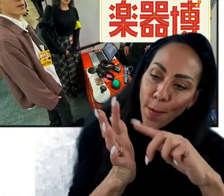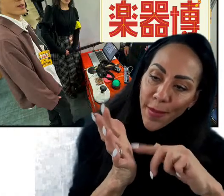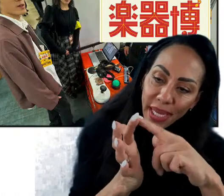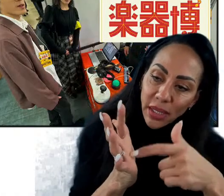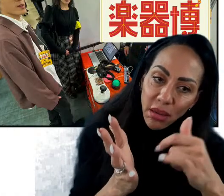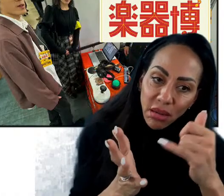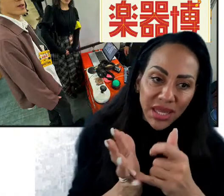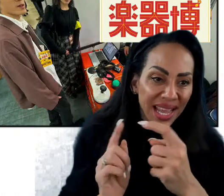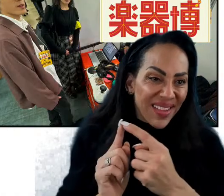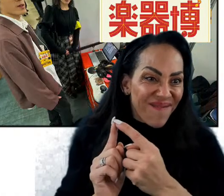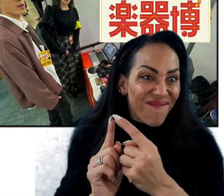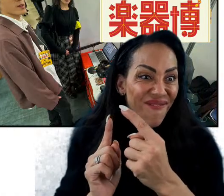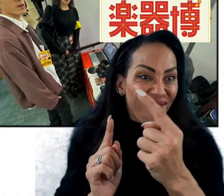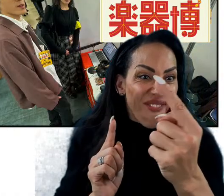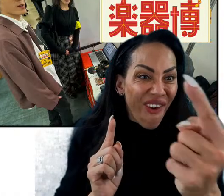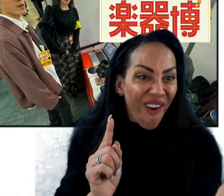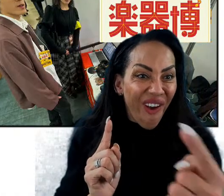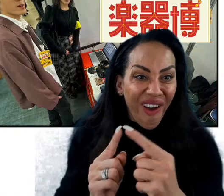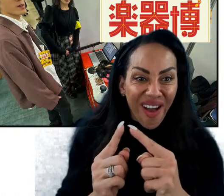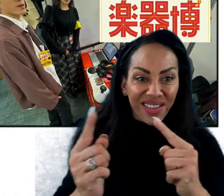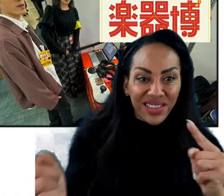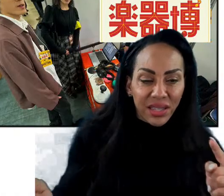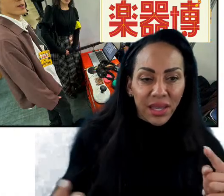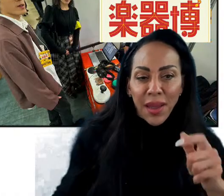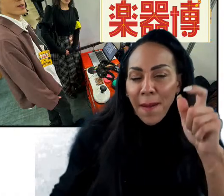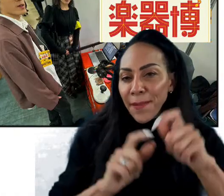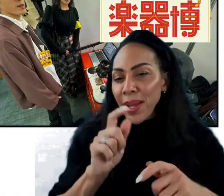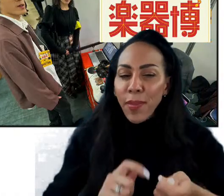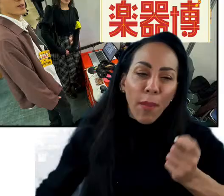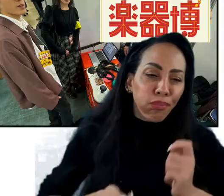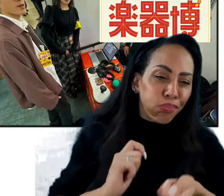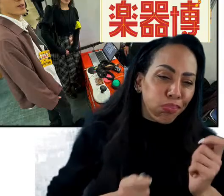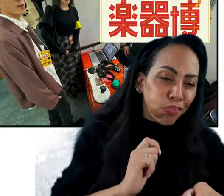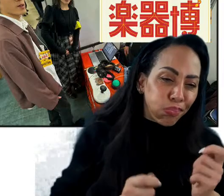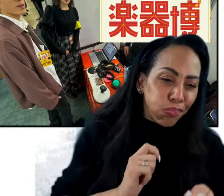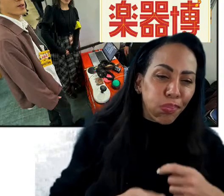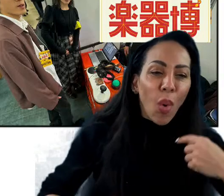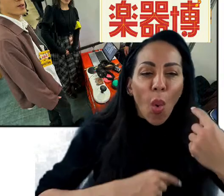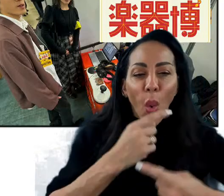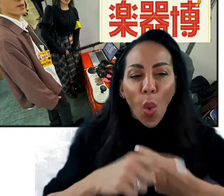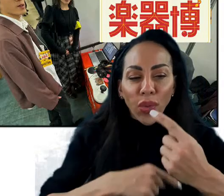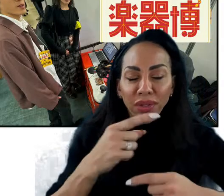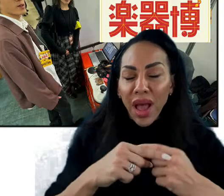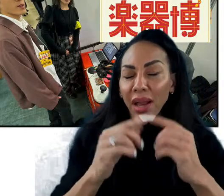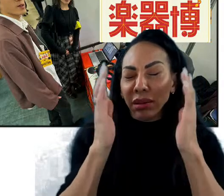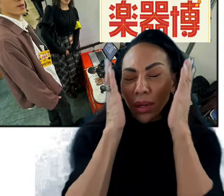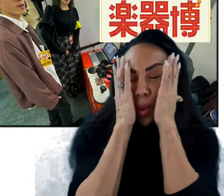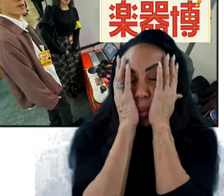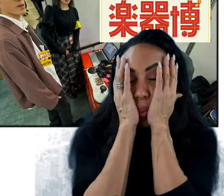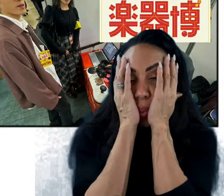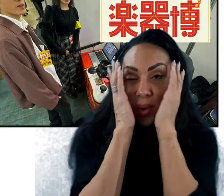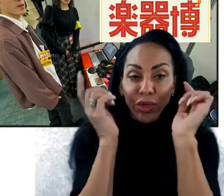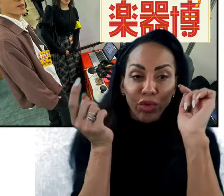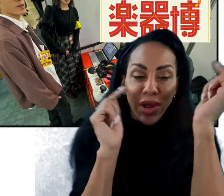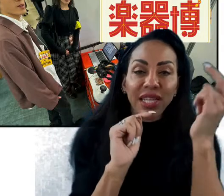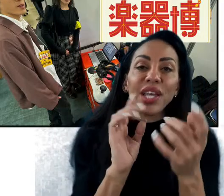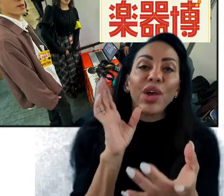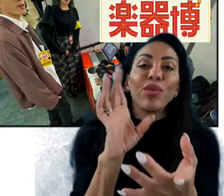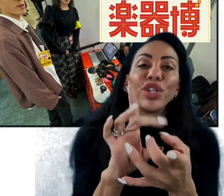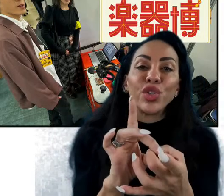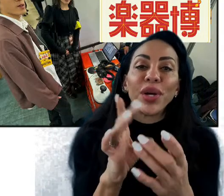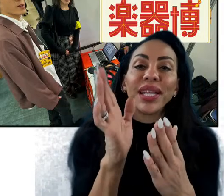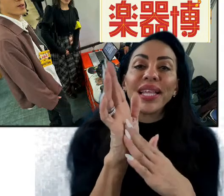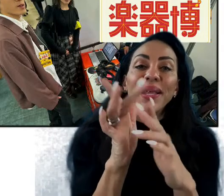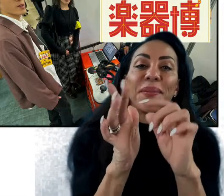vast. People playing drums all the different times, and it was just kind of crazy. And we later joined the MIDI Association in Tokyo for a